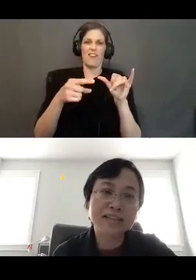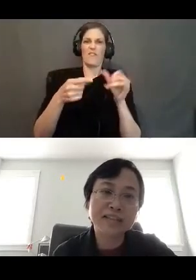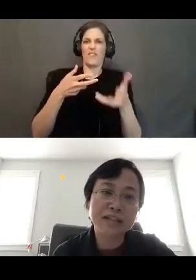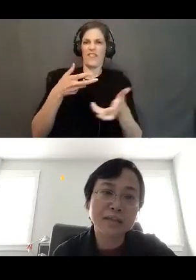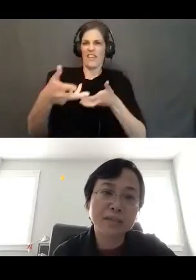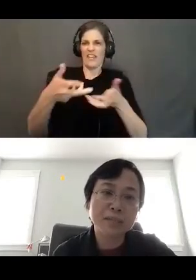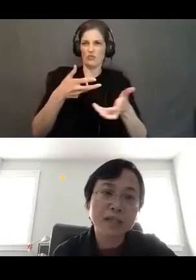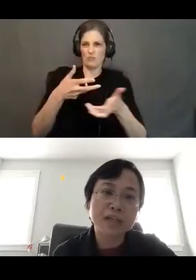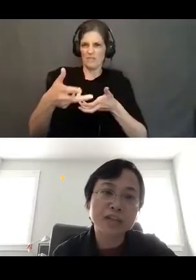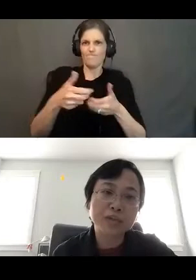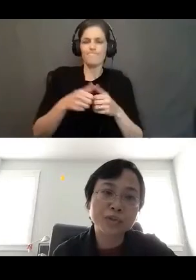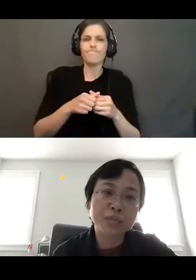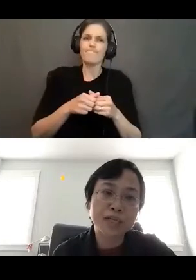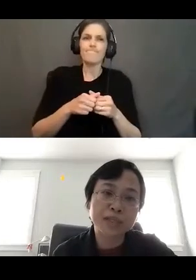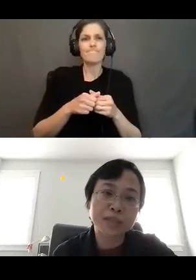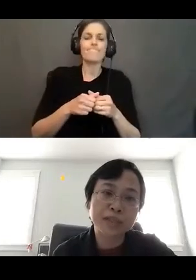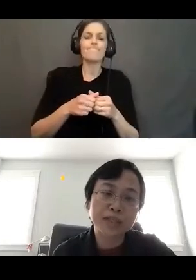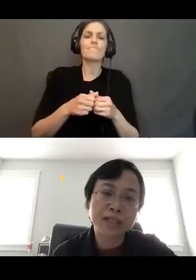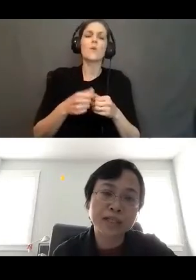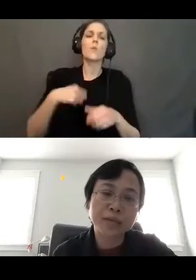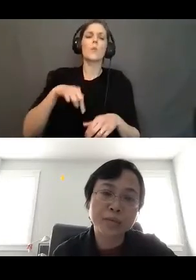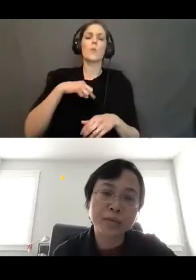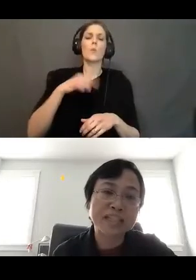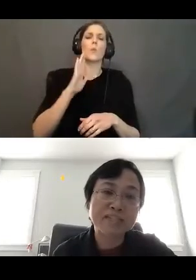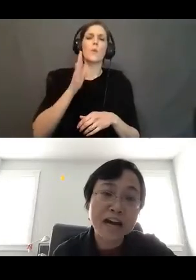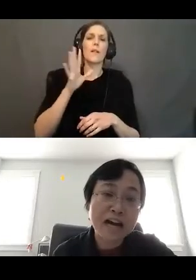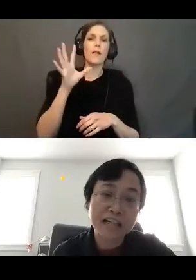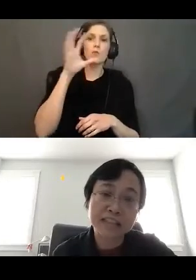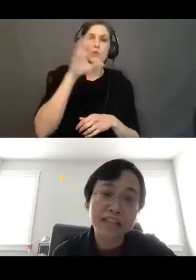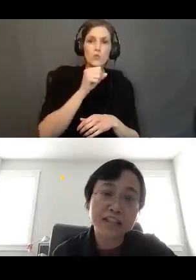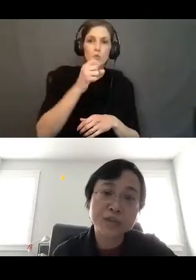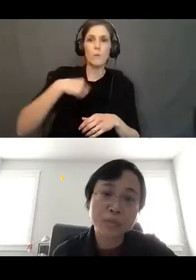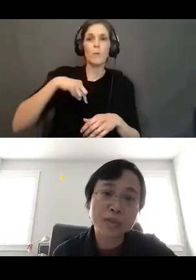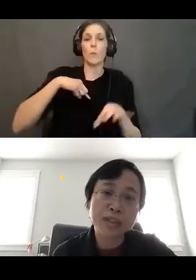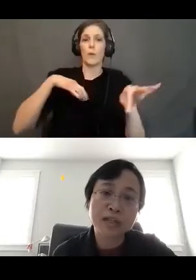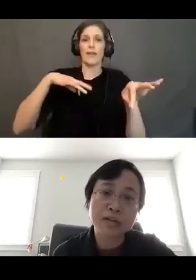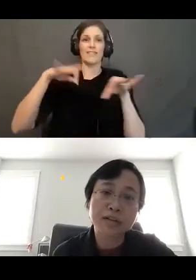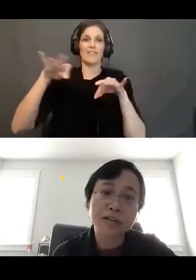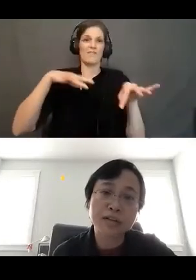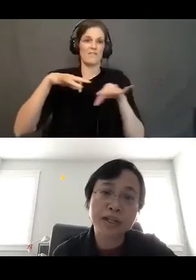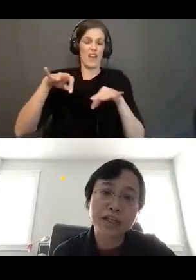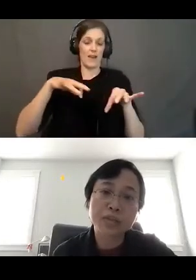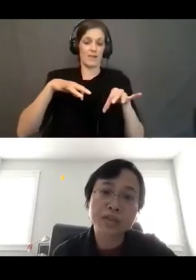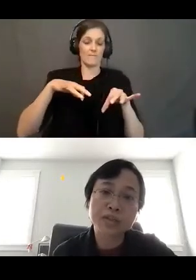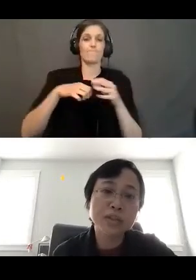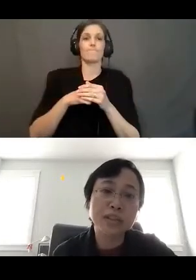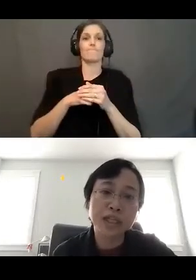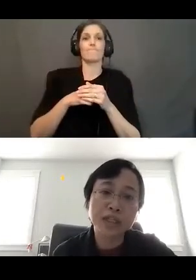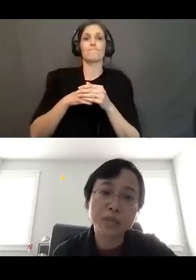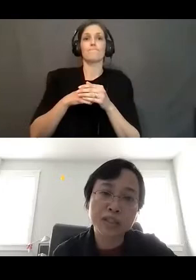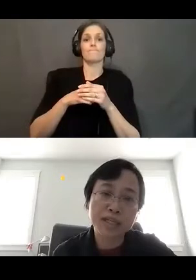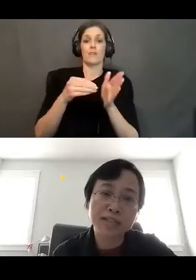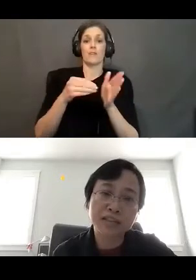just assume that we define simply the engagement, student engagement, as